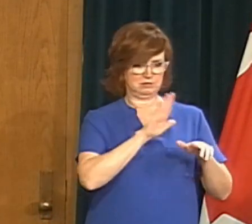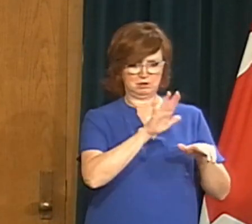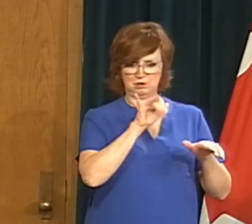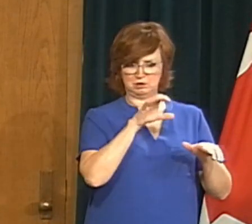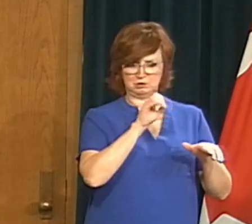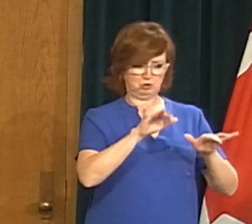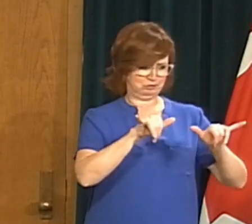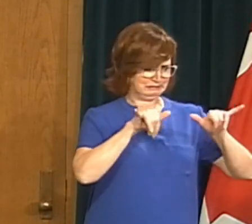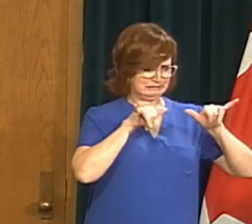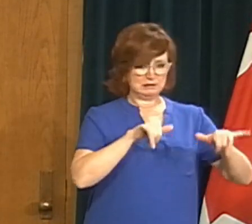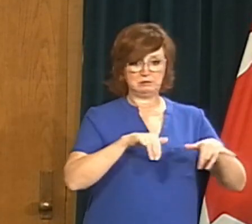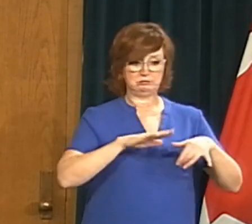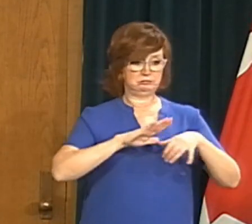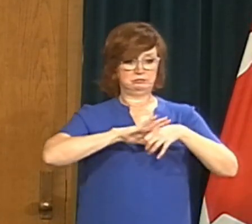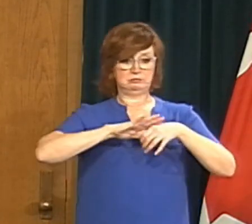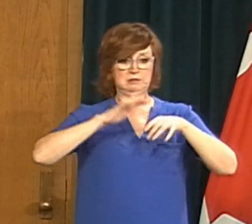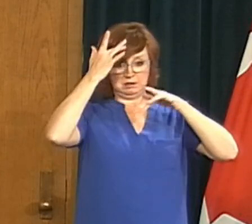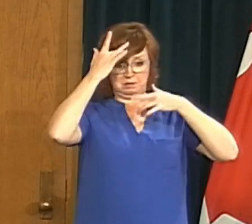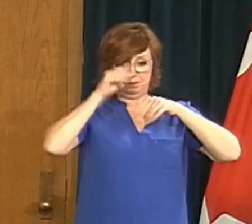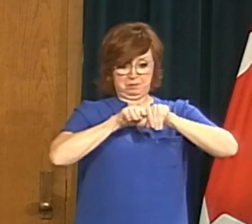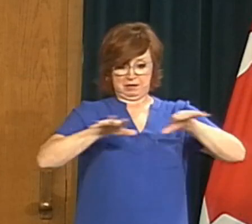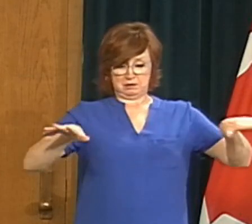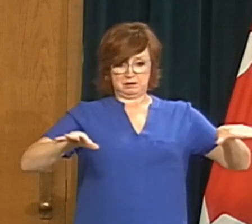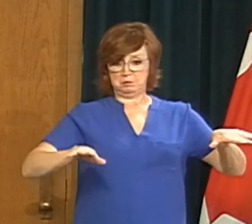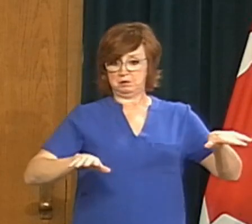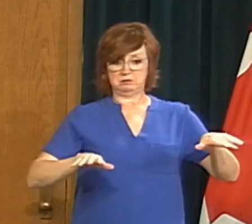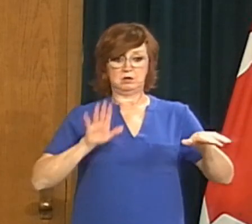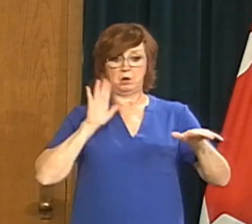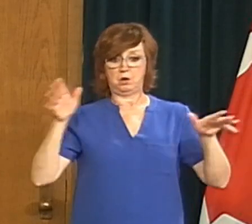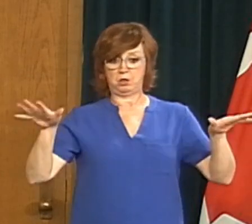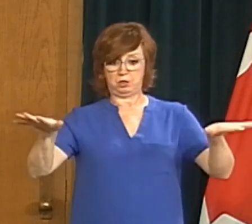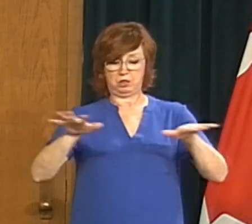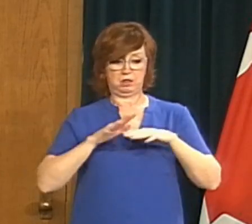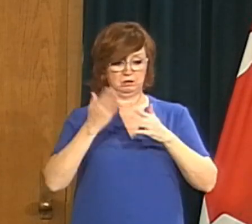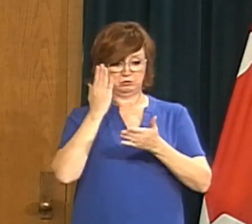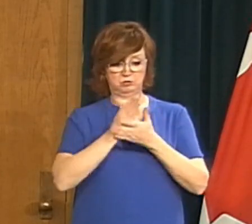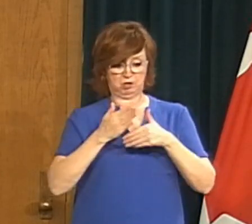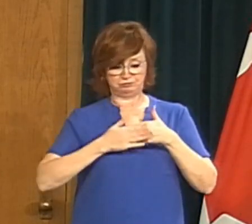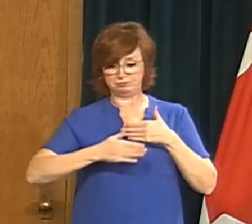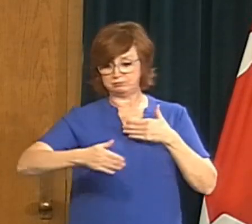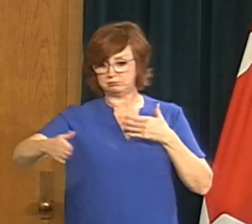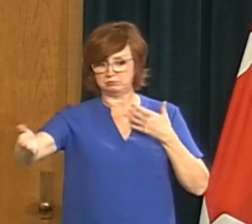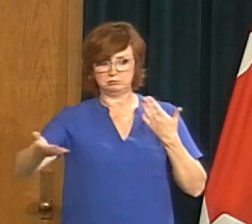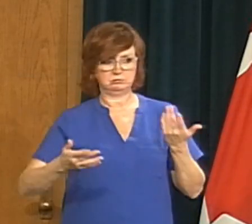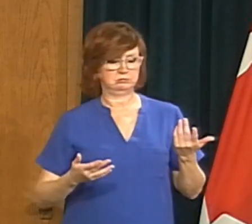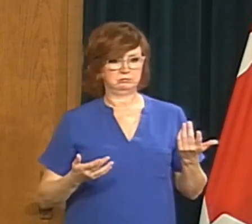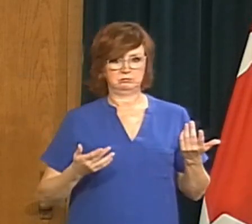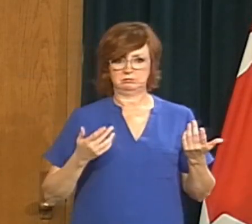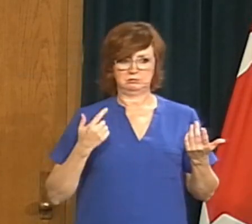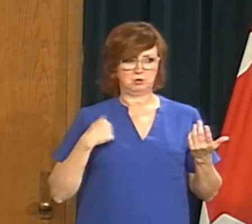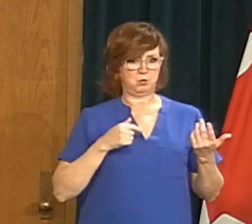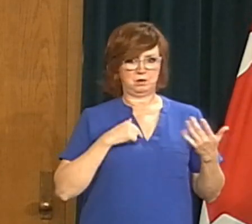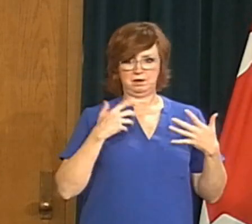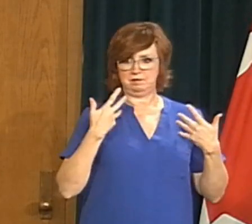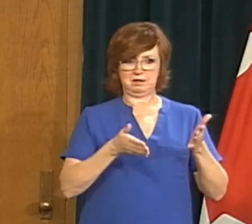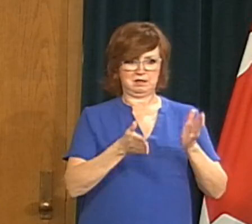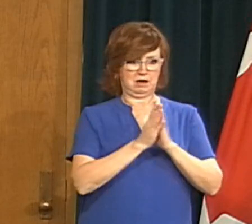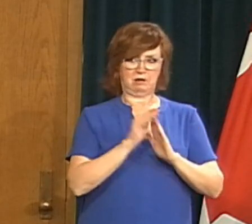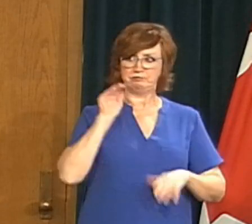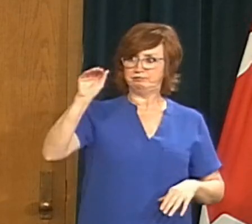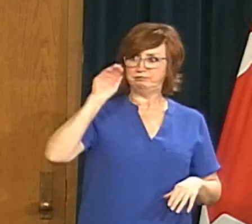pandemic is come and gone, and there are repeated calls to raise the minimum wage, a mandatory 15 or something like